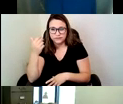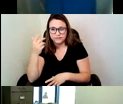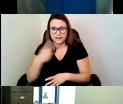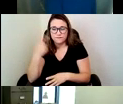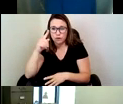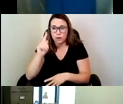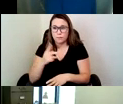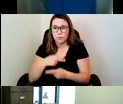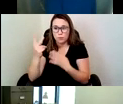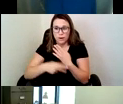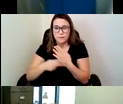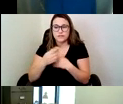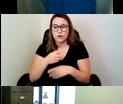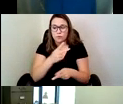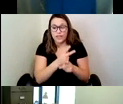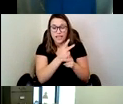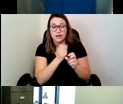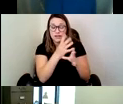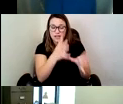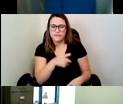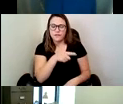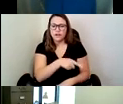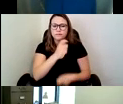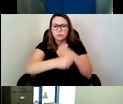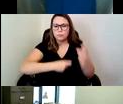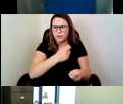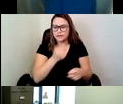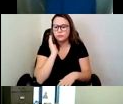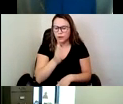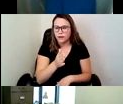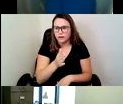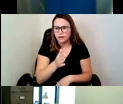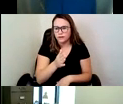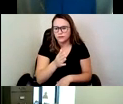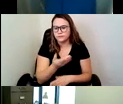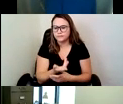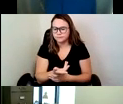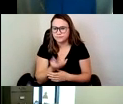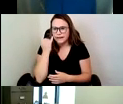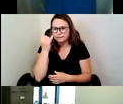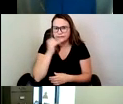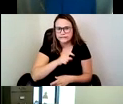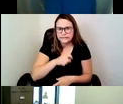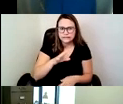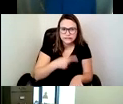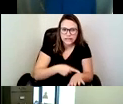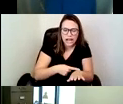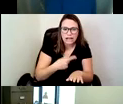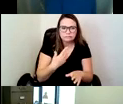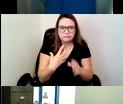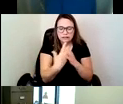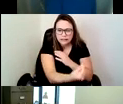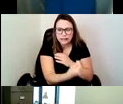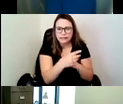can have that time off to do the things that they need, similar to what we heard a little bit earlier in the